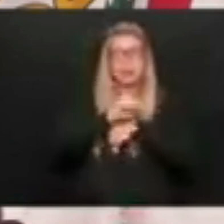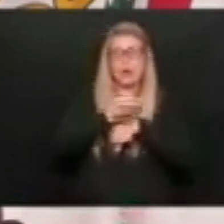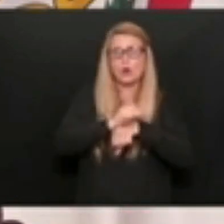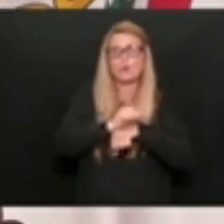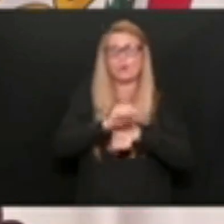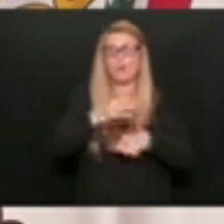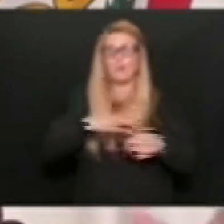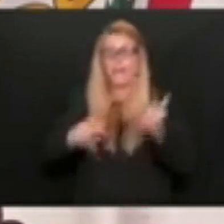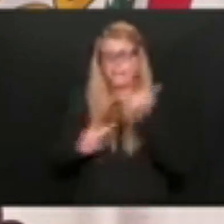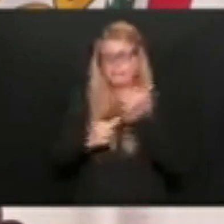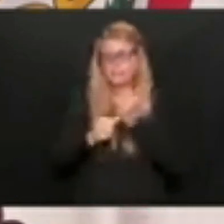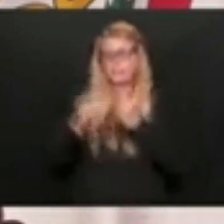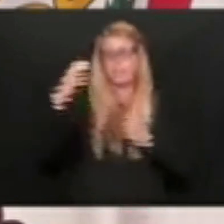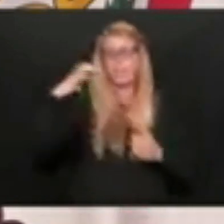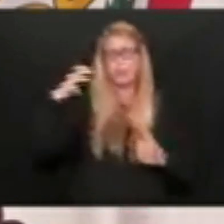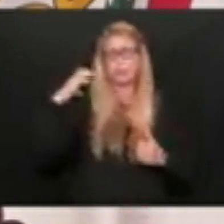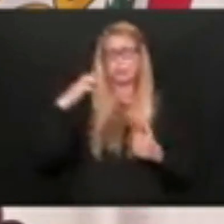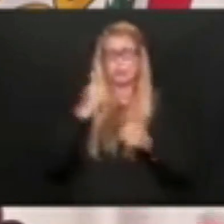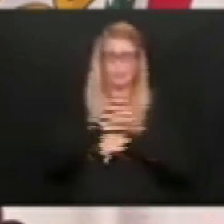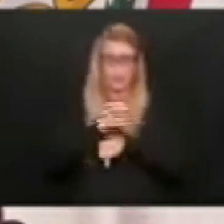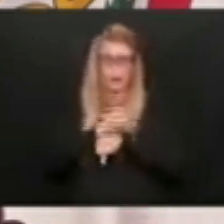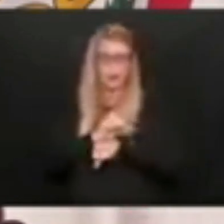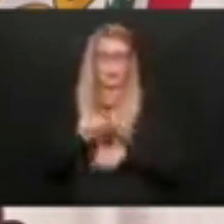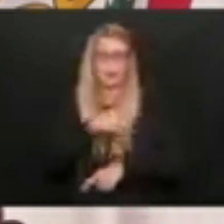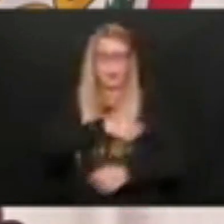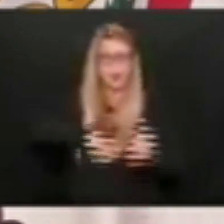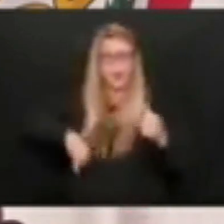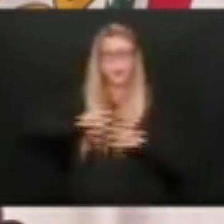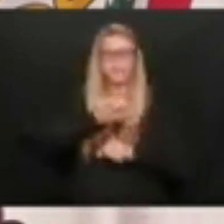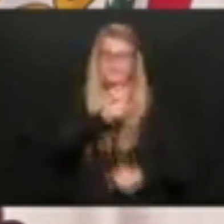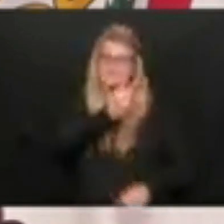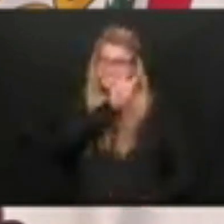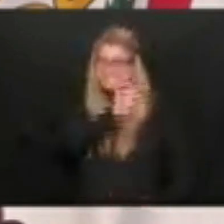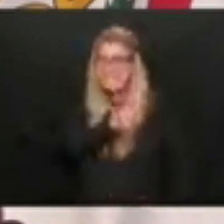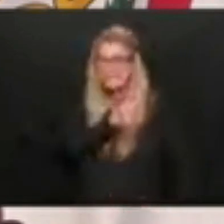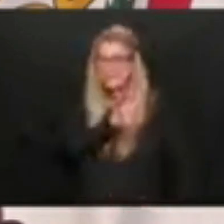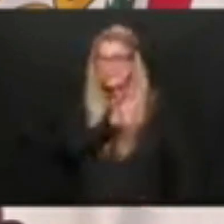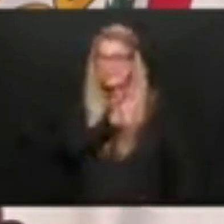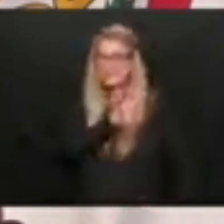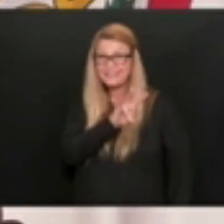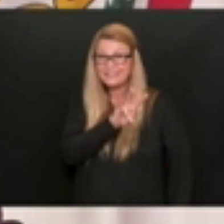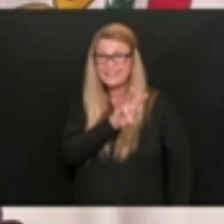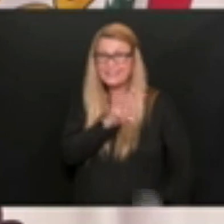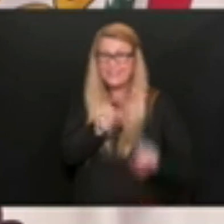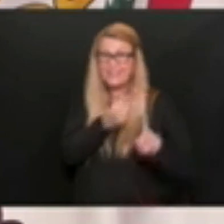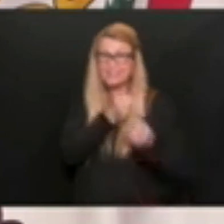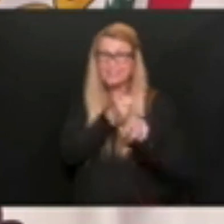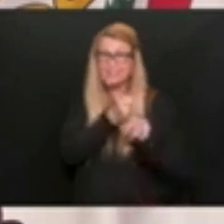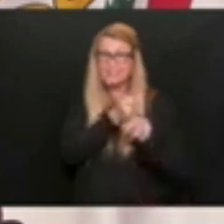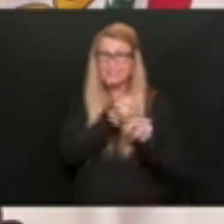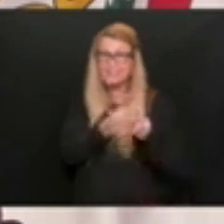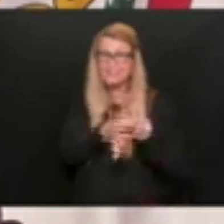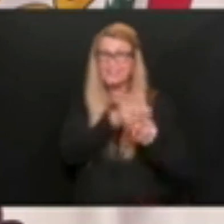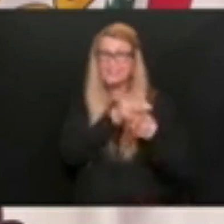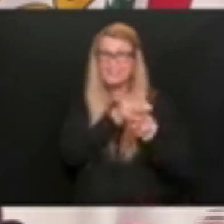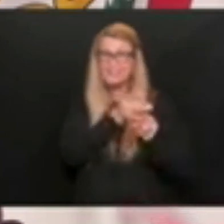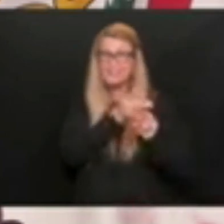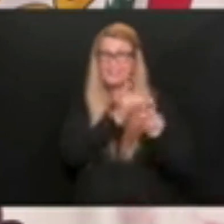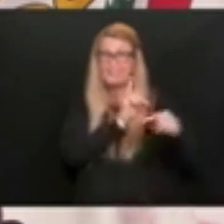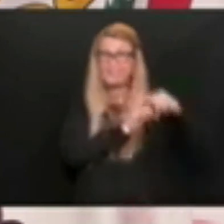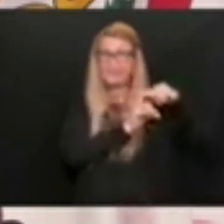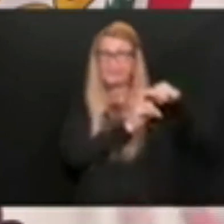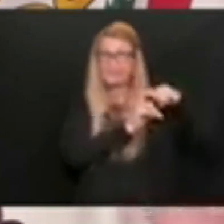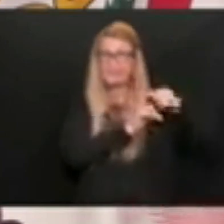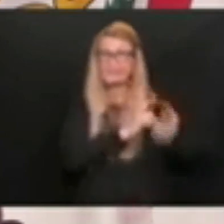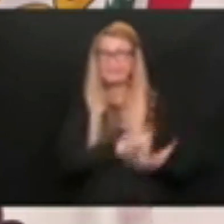my assistant coaches are with, and 7 of them end up positive. 7 of them end